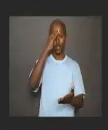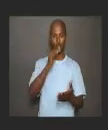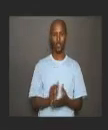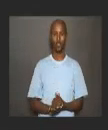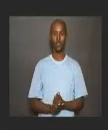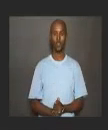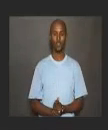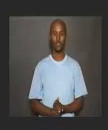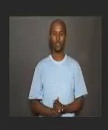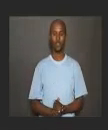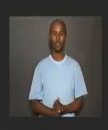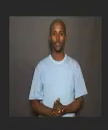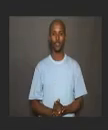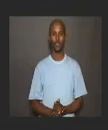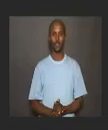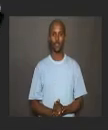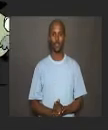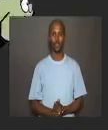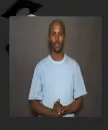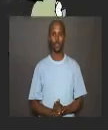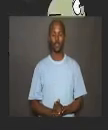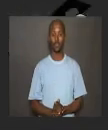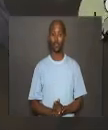Let's get back to our lesson.